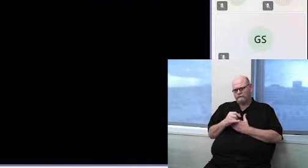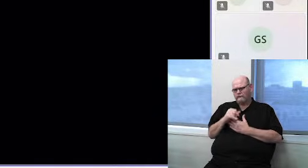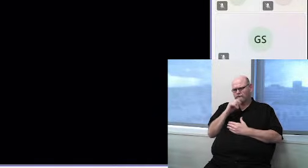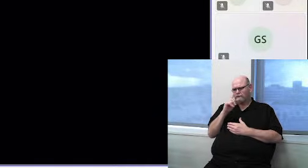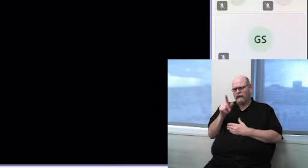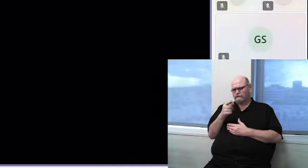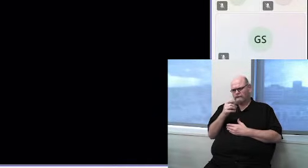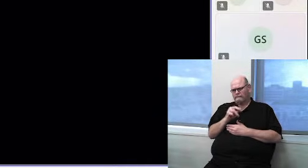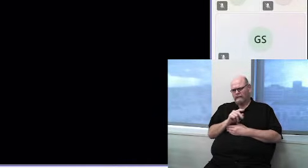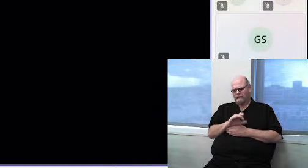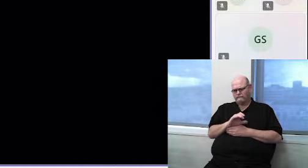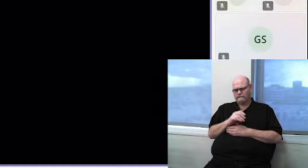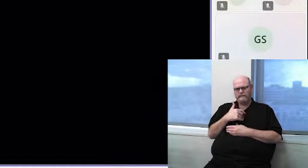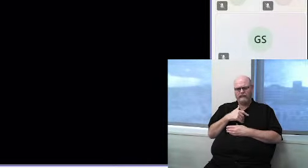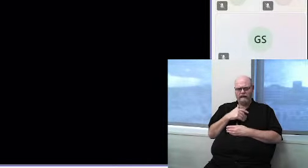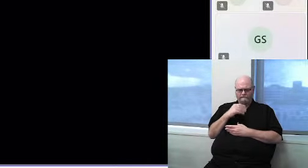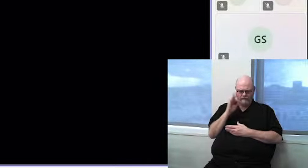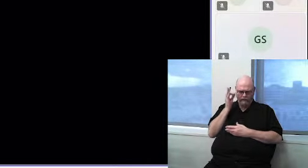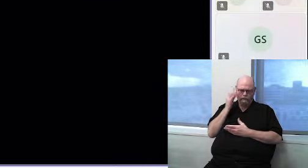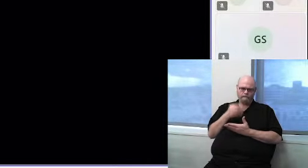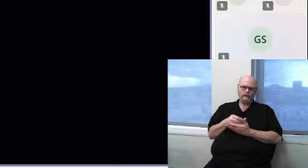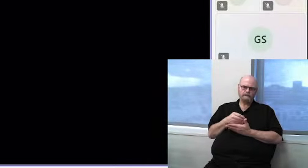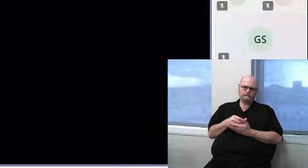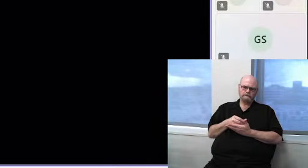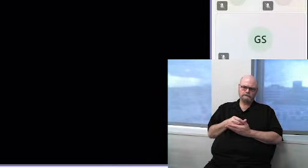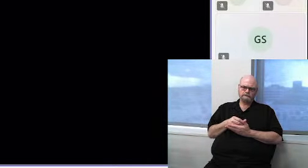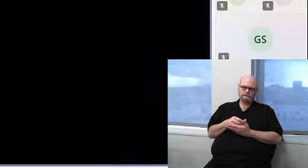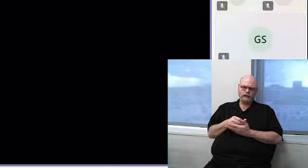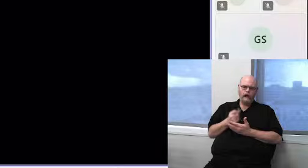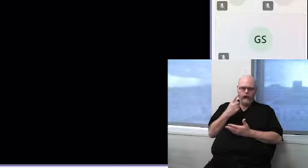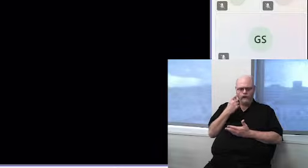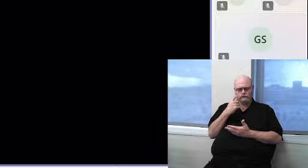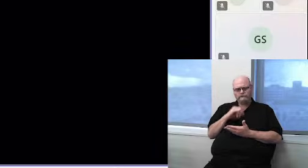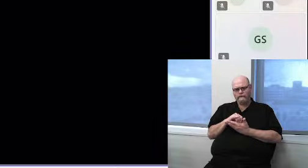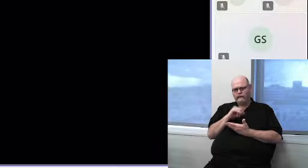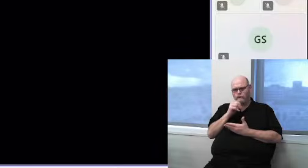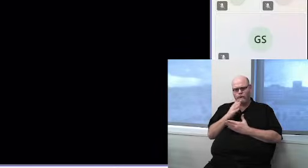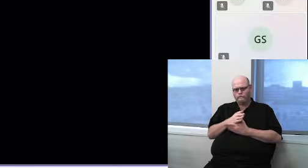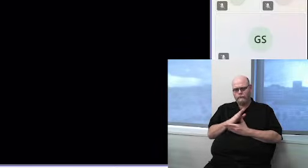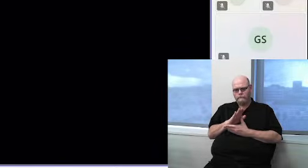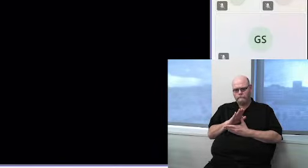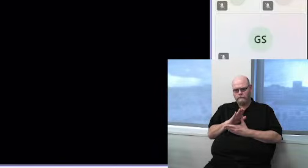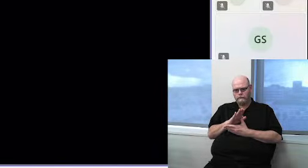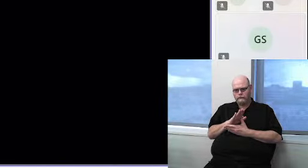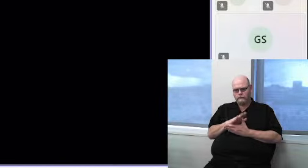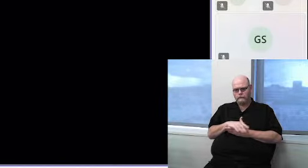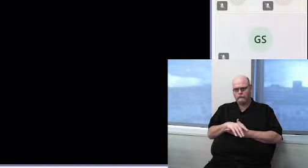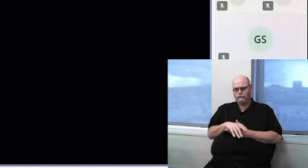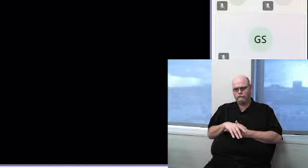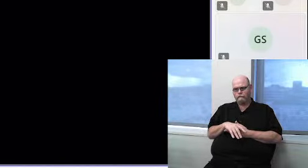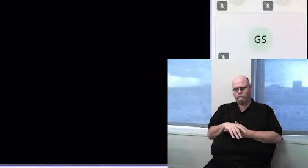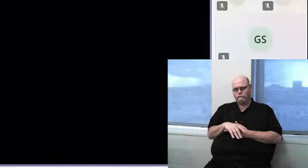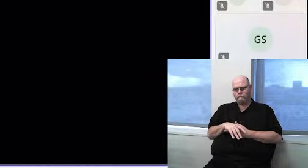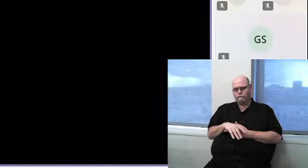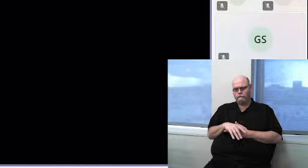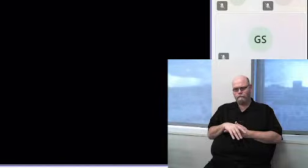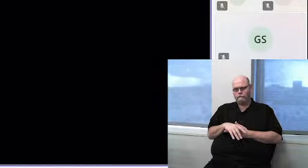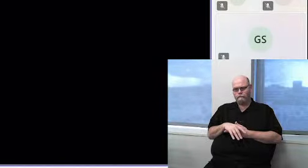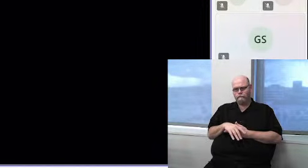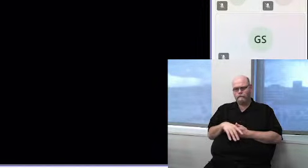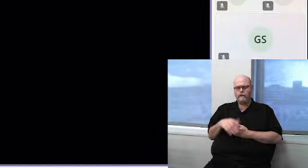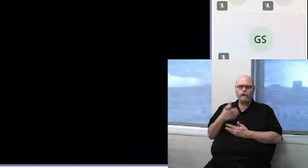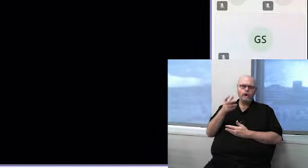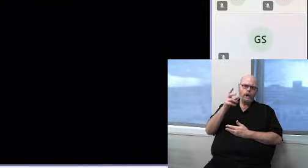particular project. Don't look at it just NFC. There's NFC. There's also federal funds. No, I understand. Don't interrupt him.